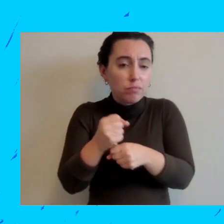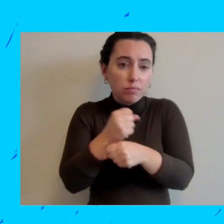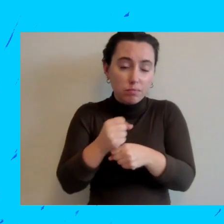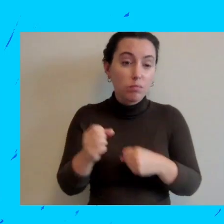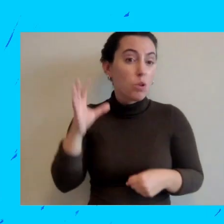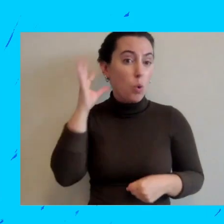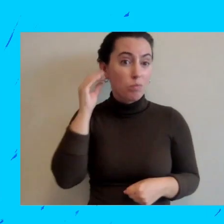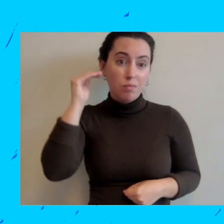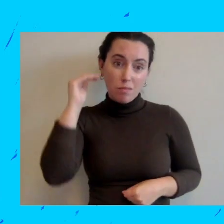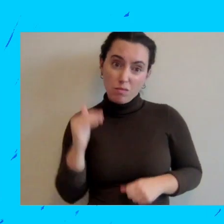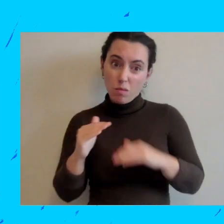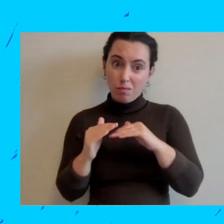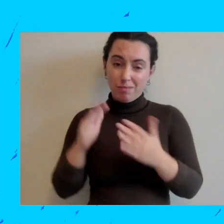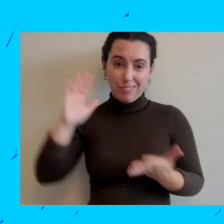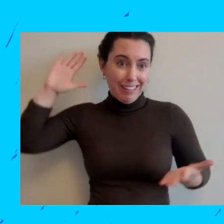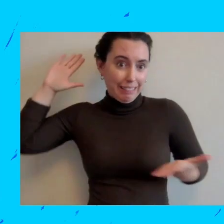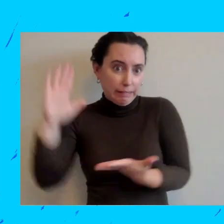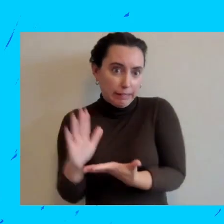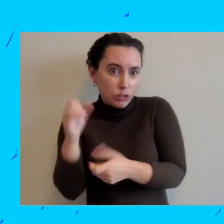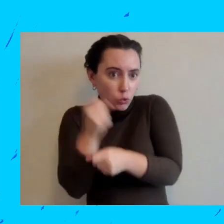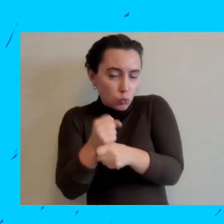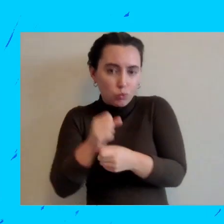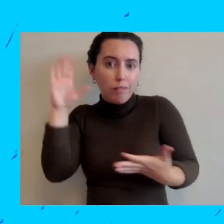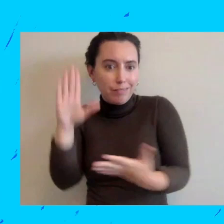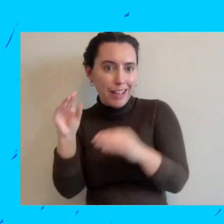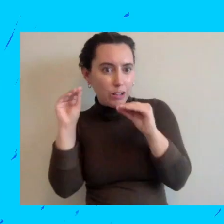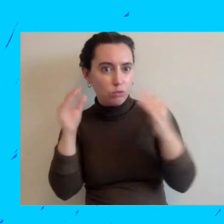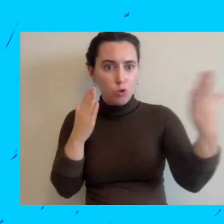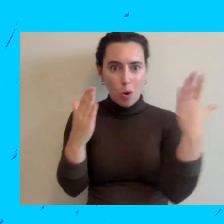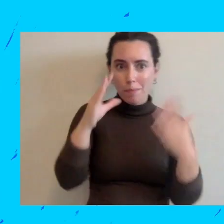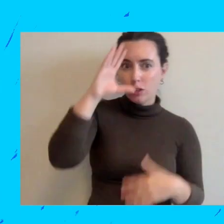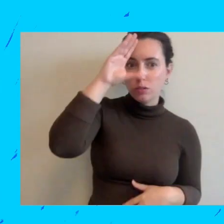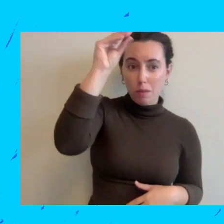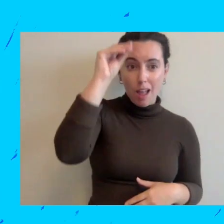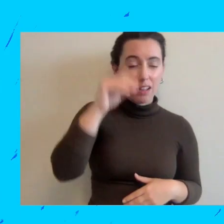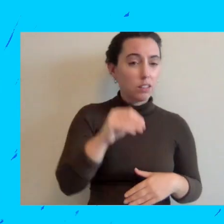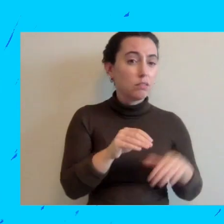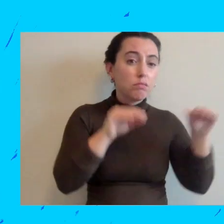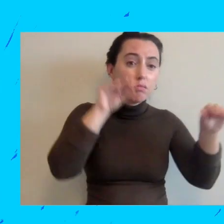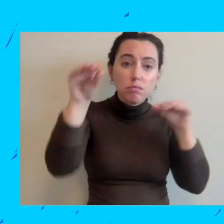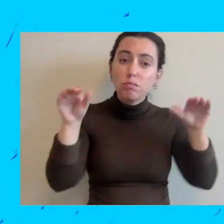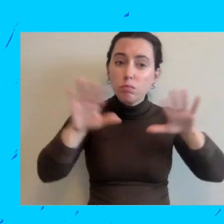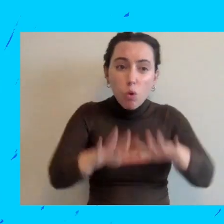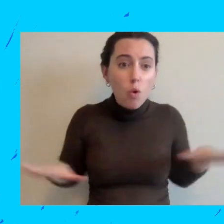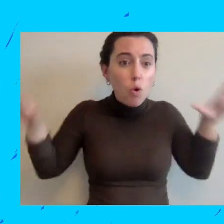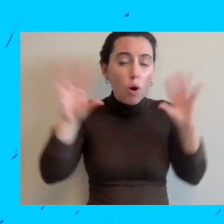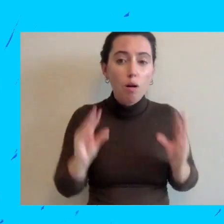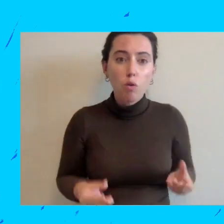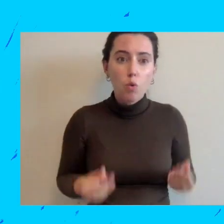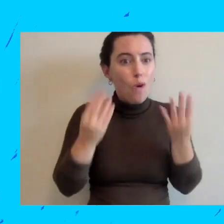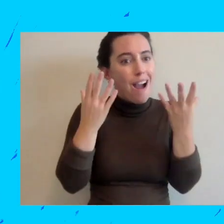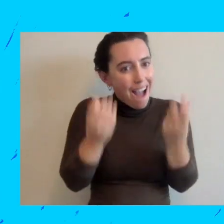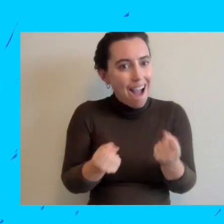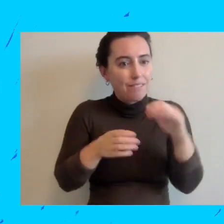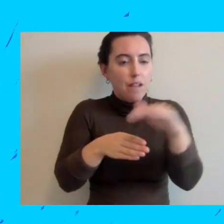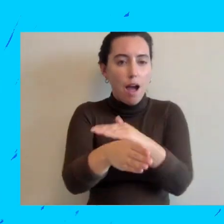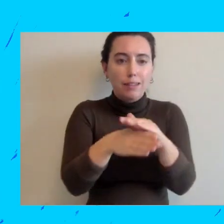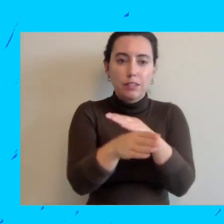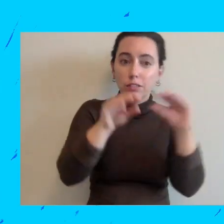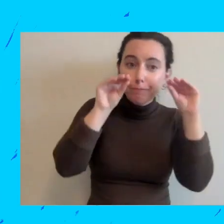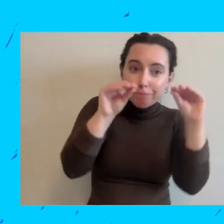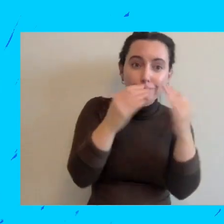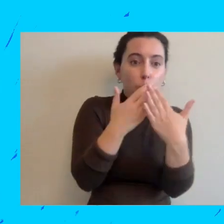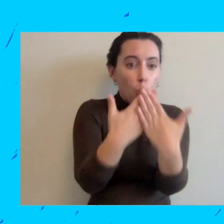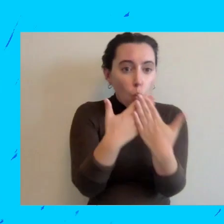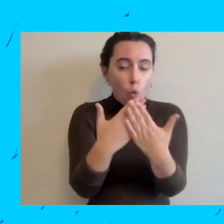men. We're calling for all young people around the world to have access to school or training, especially girls and